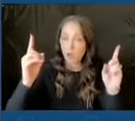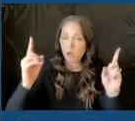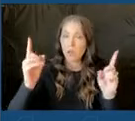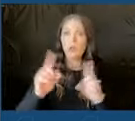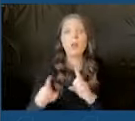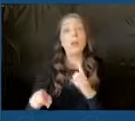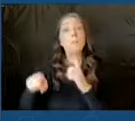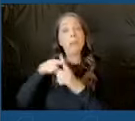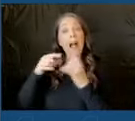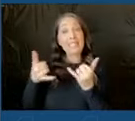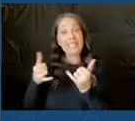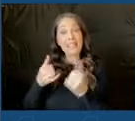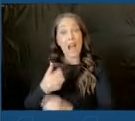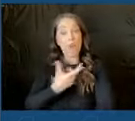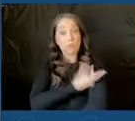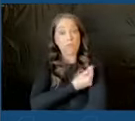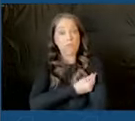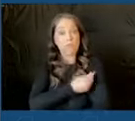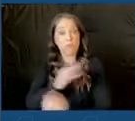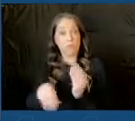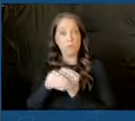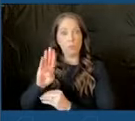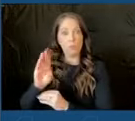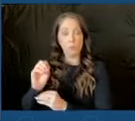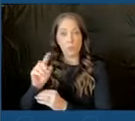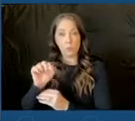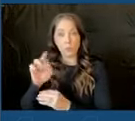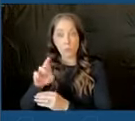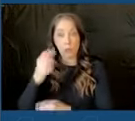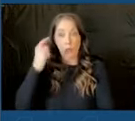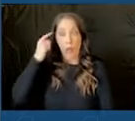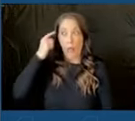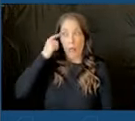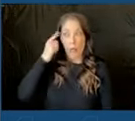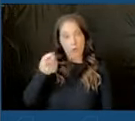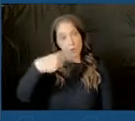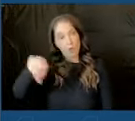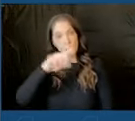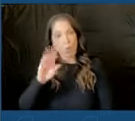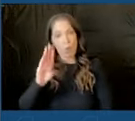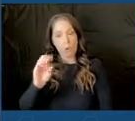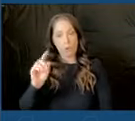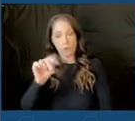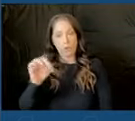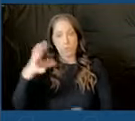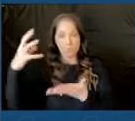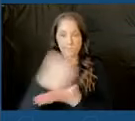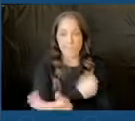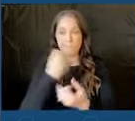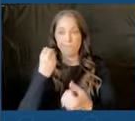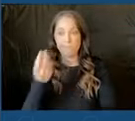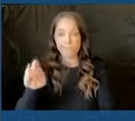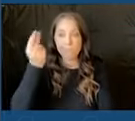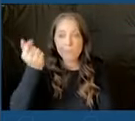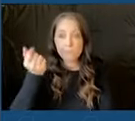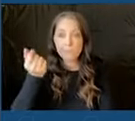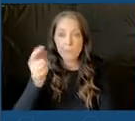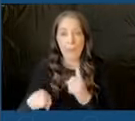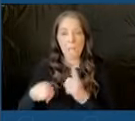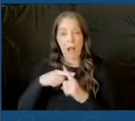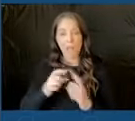booster available, I think everyone should get this booster immediately. It starts taking effect and have that higher level of protection. So it's based on